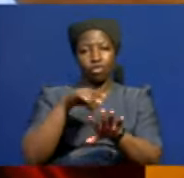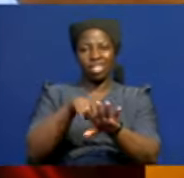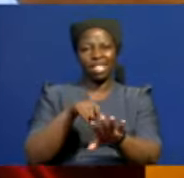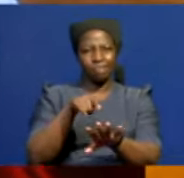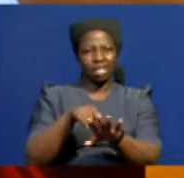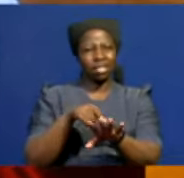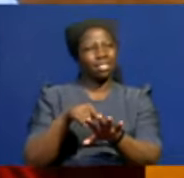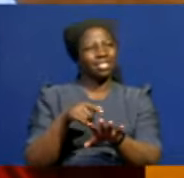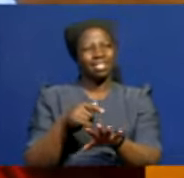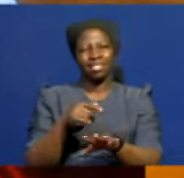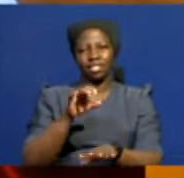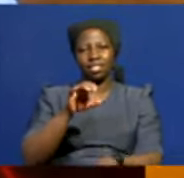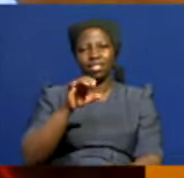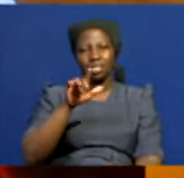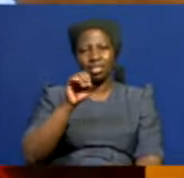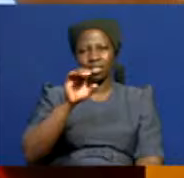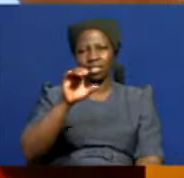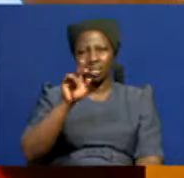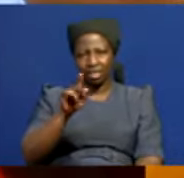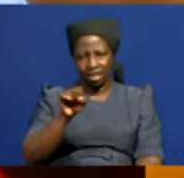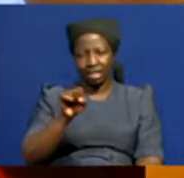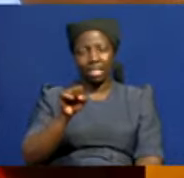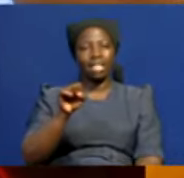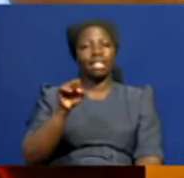yeyote ana taarifa kuhusu yule mtoto